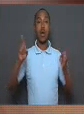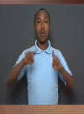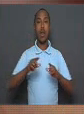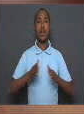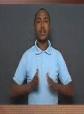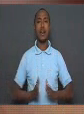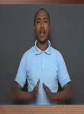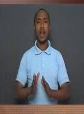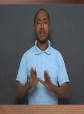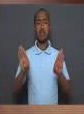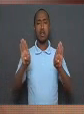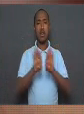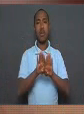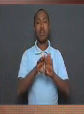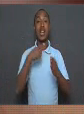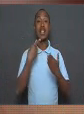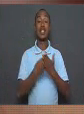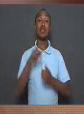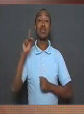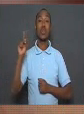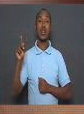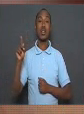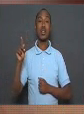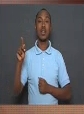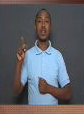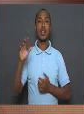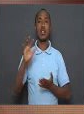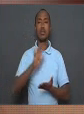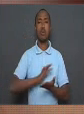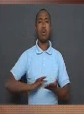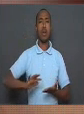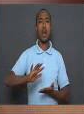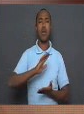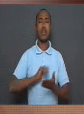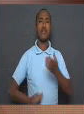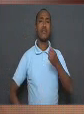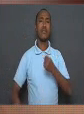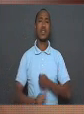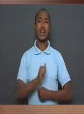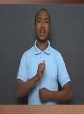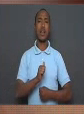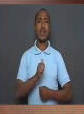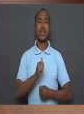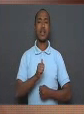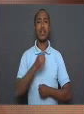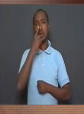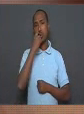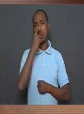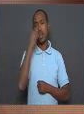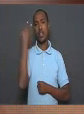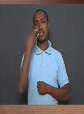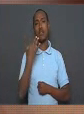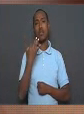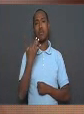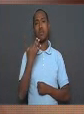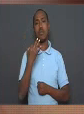drains become clogged, this product is poured down the affected drain, usually in the form of